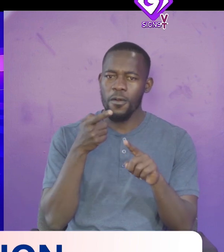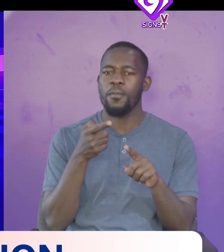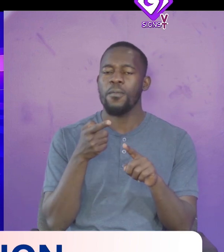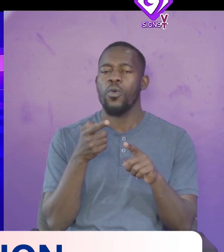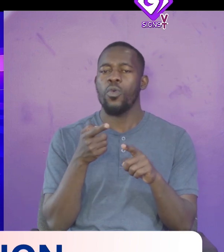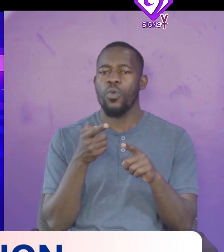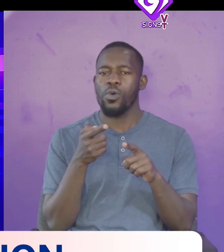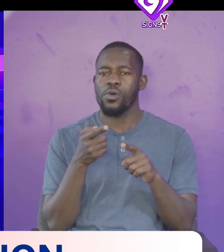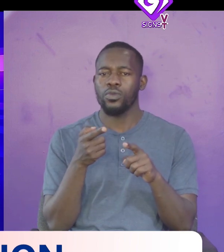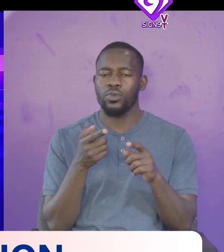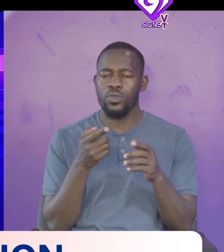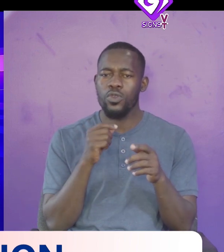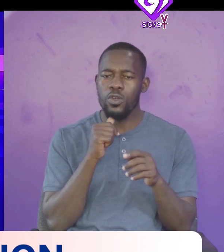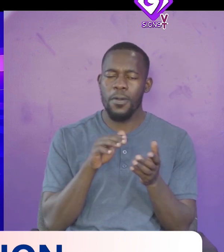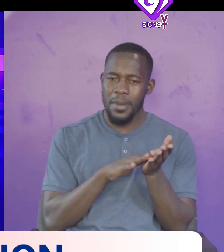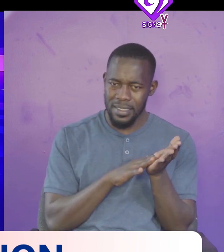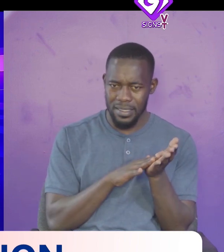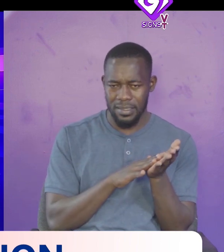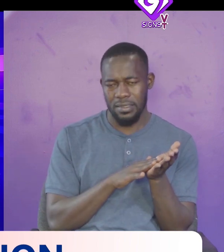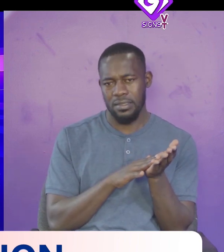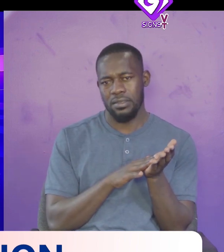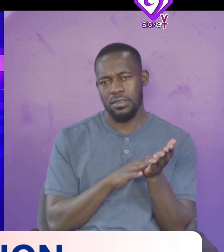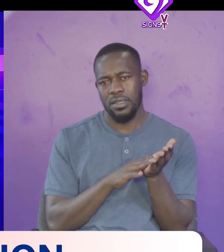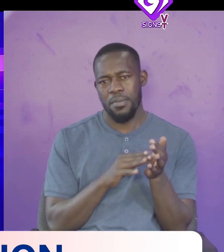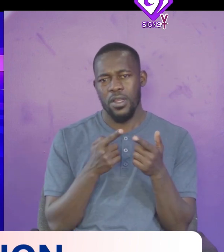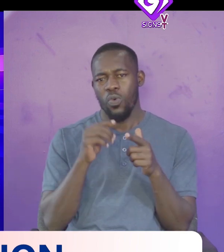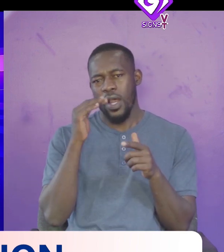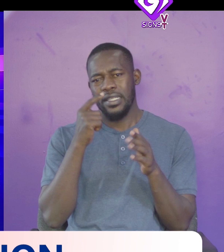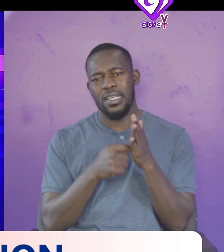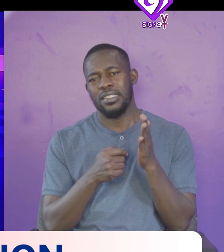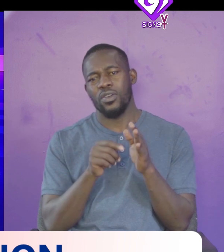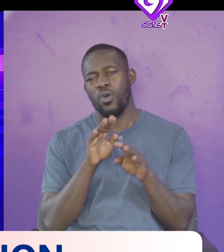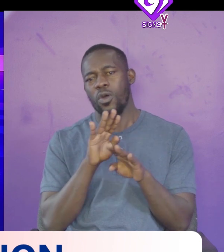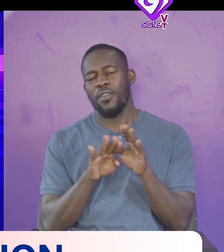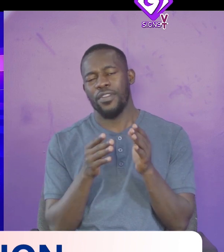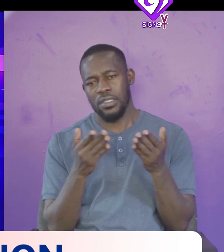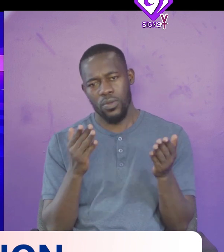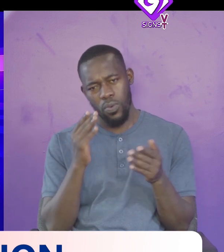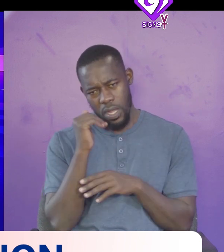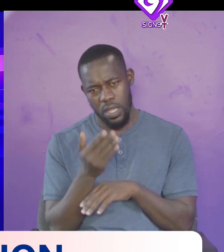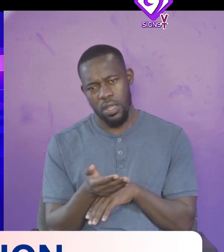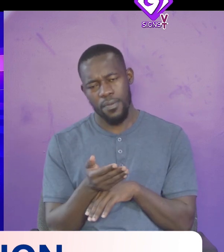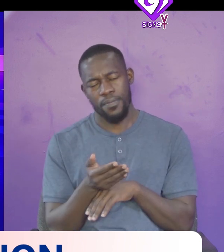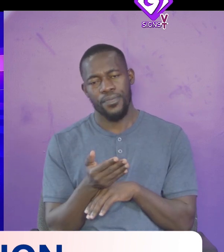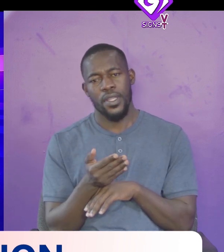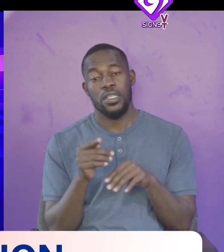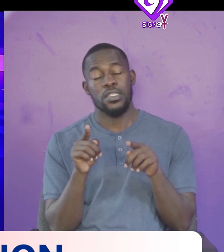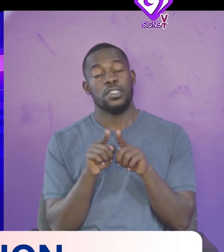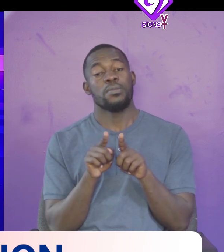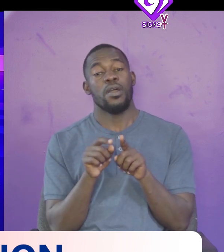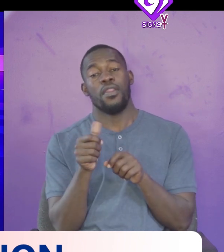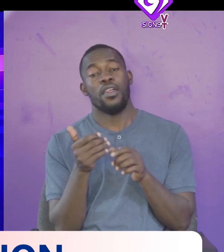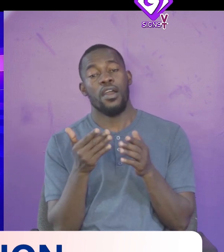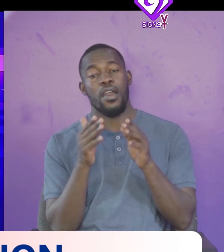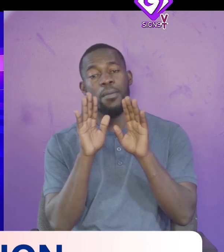in the basic level. You get it? So why would you tax everything basic? And there is something that happens when you allow